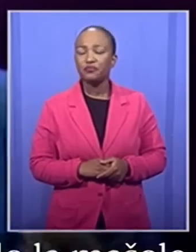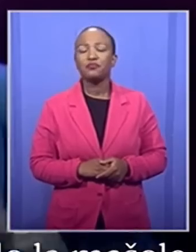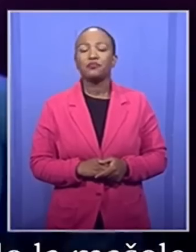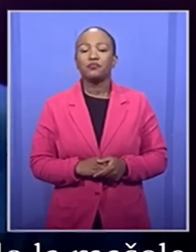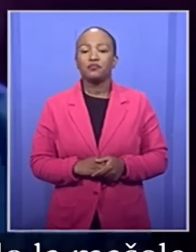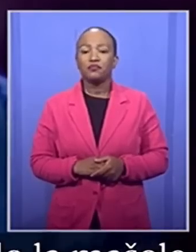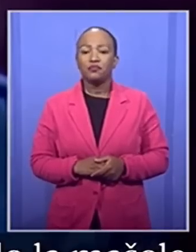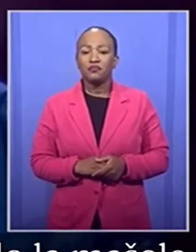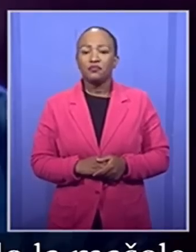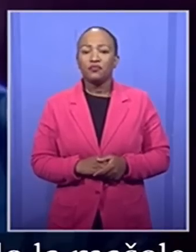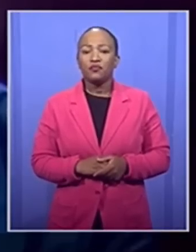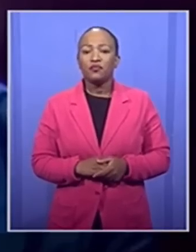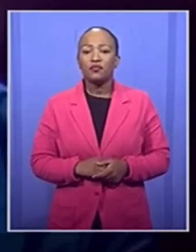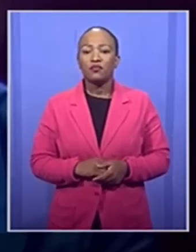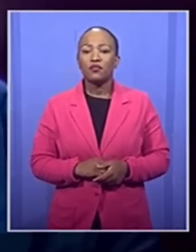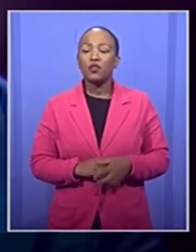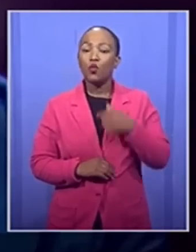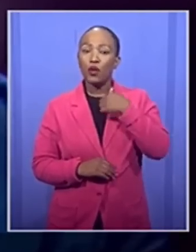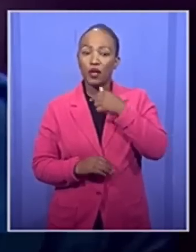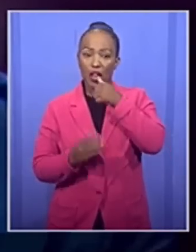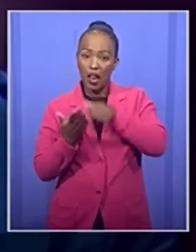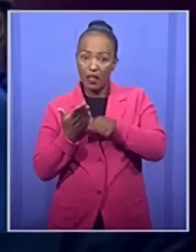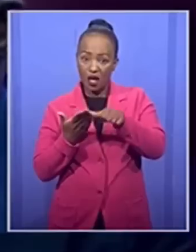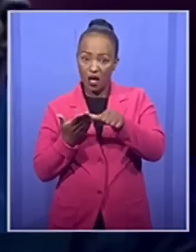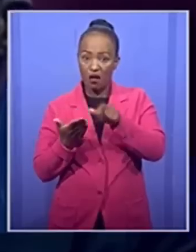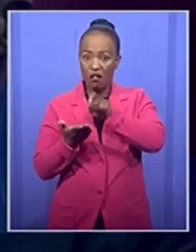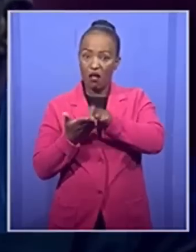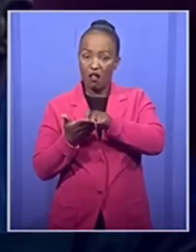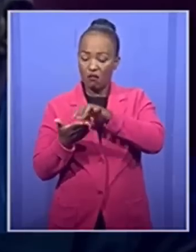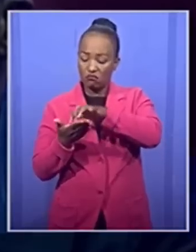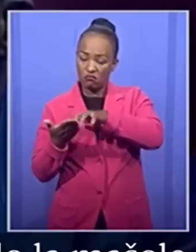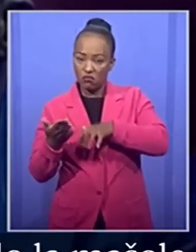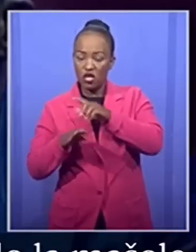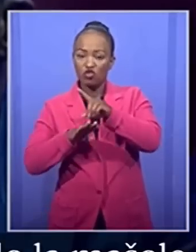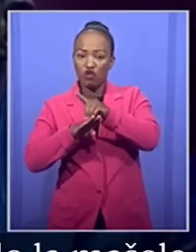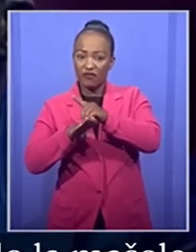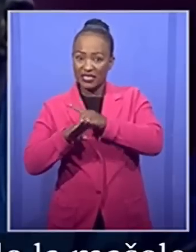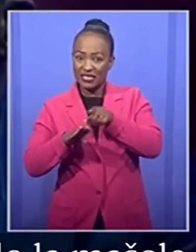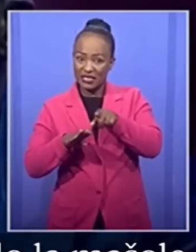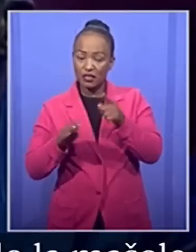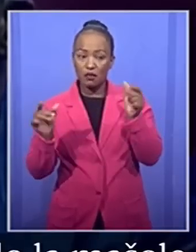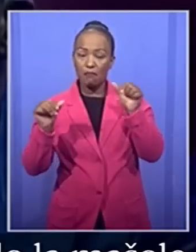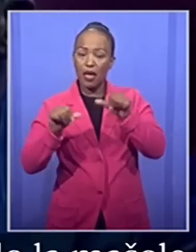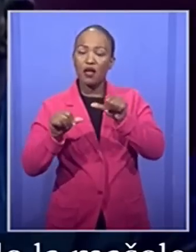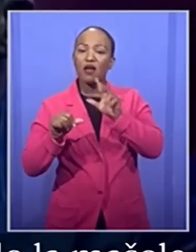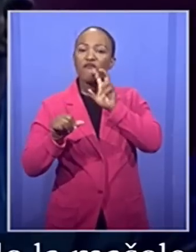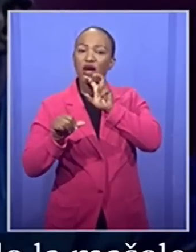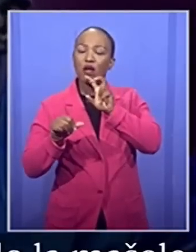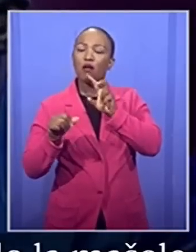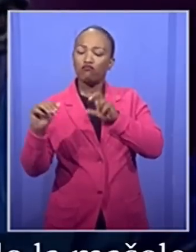draft the letter and bring it back here next Friday, which should say that